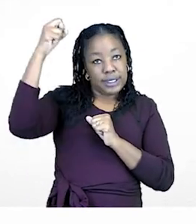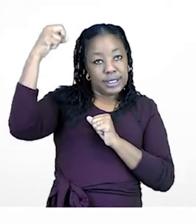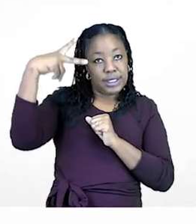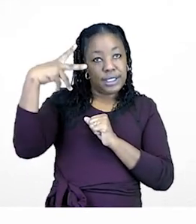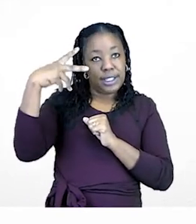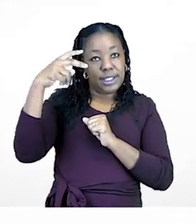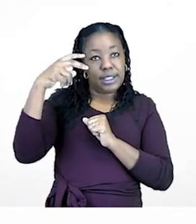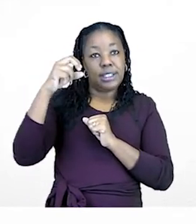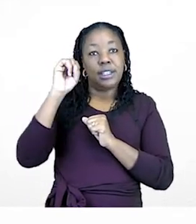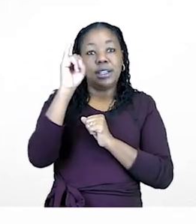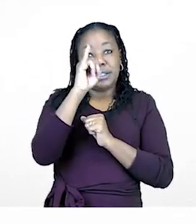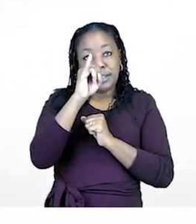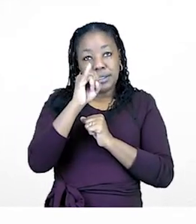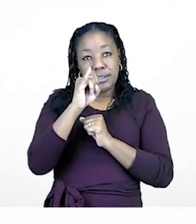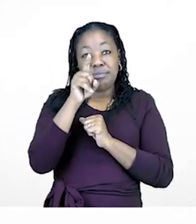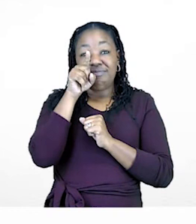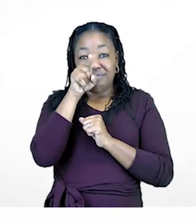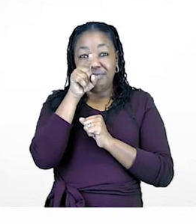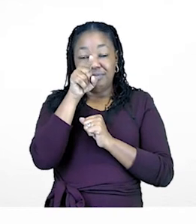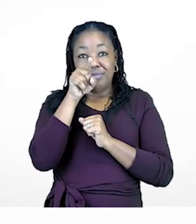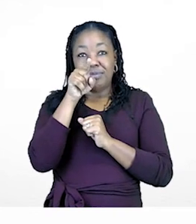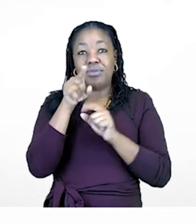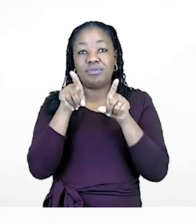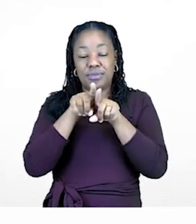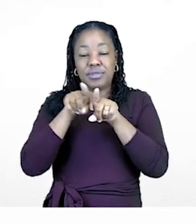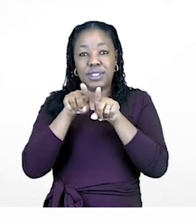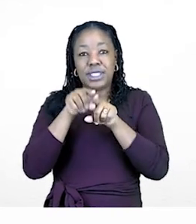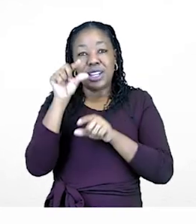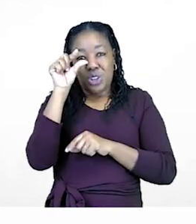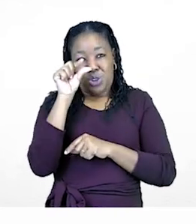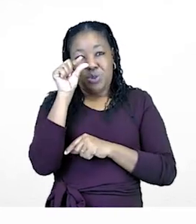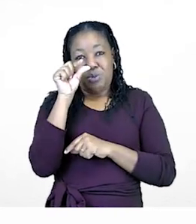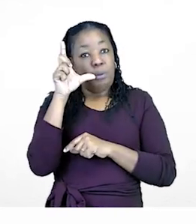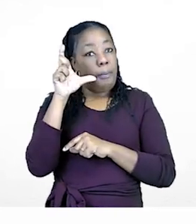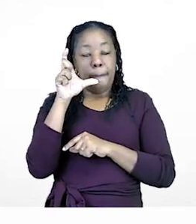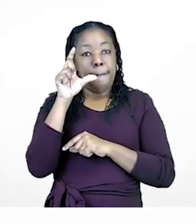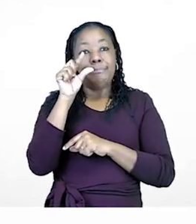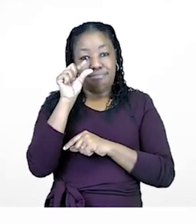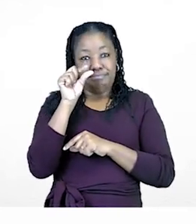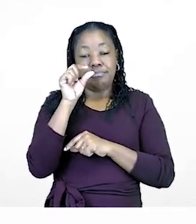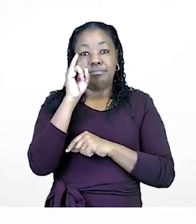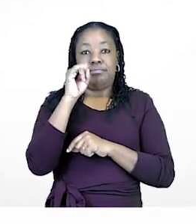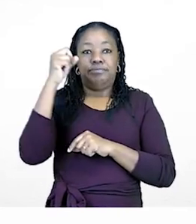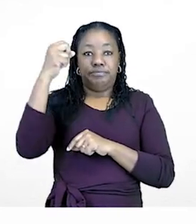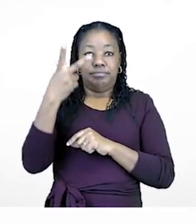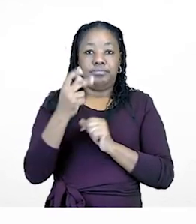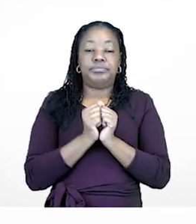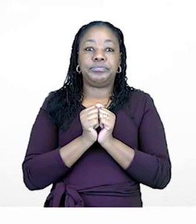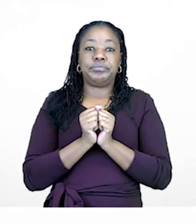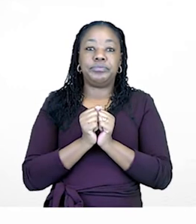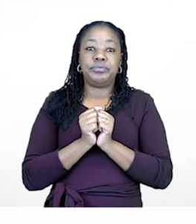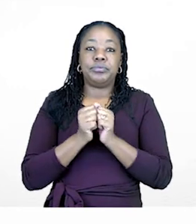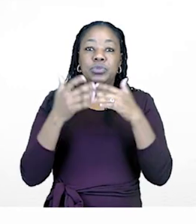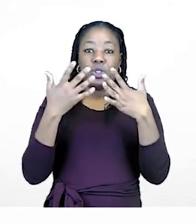you see the small star? That's lovely. And we are going to also write the number 20.